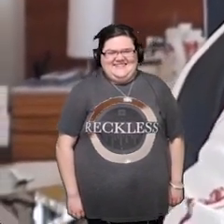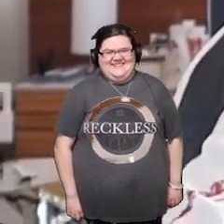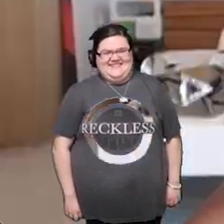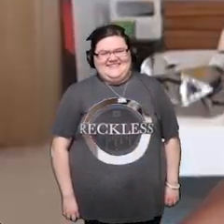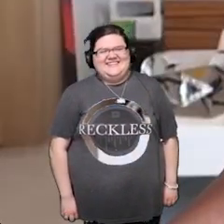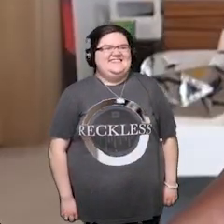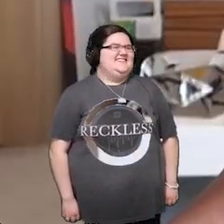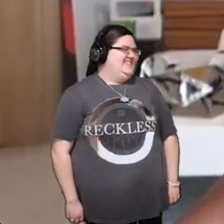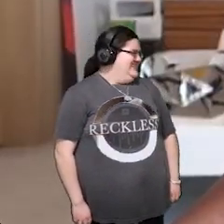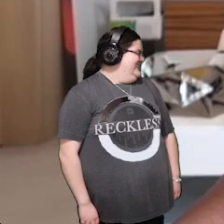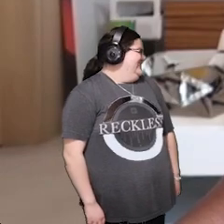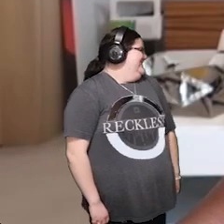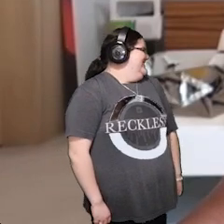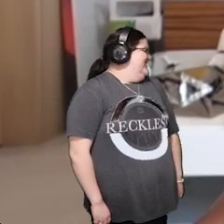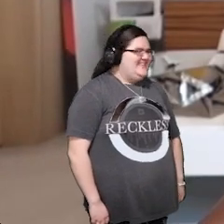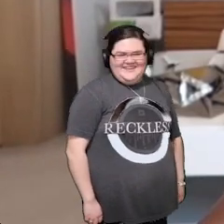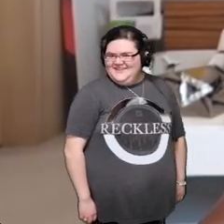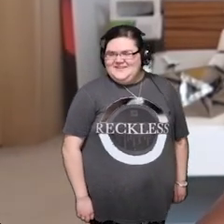same song.